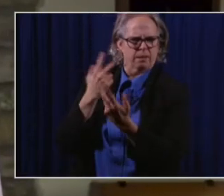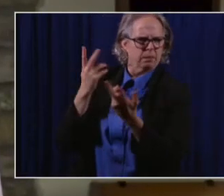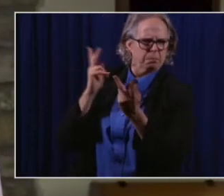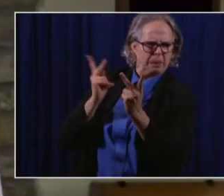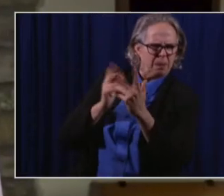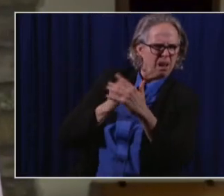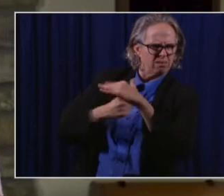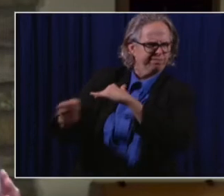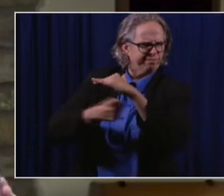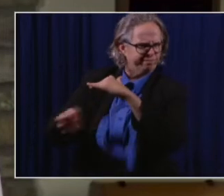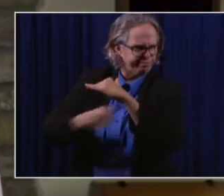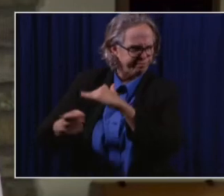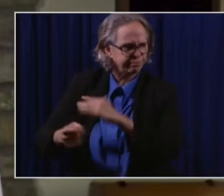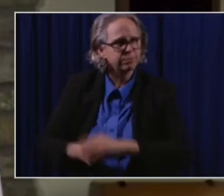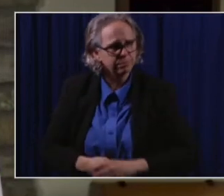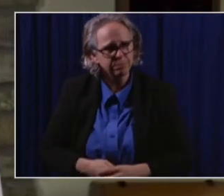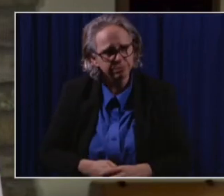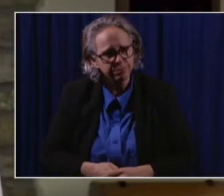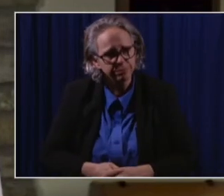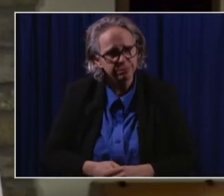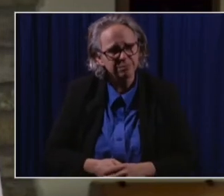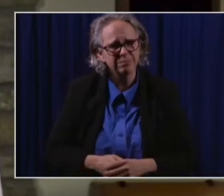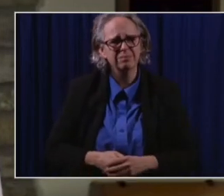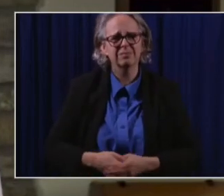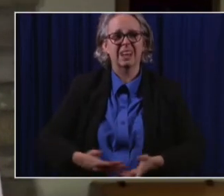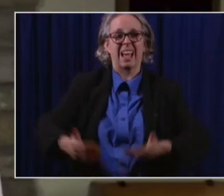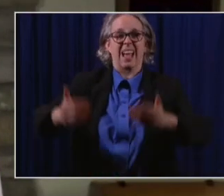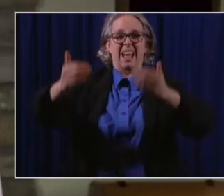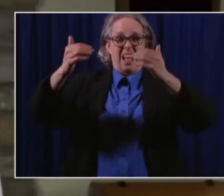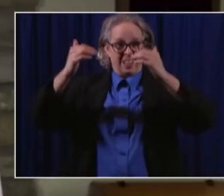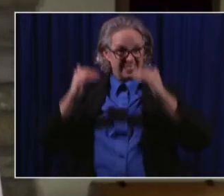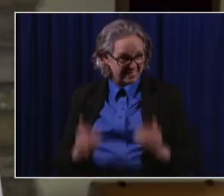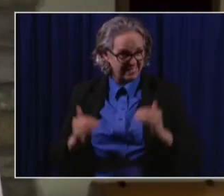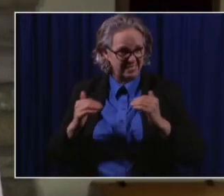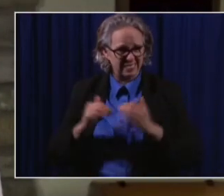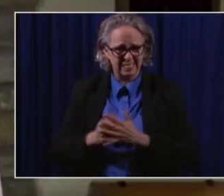because people end up many times in regional hospitals.